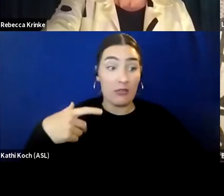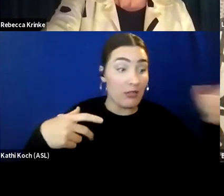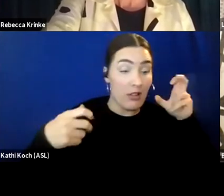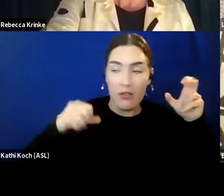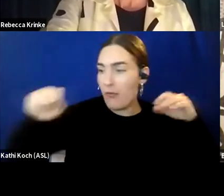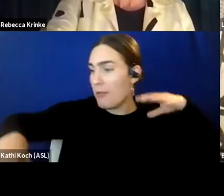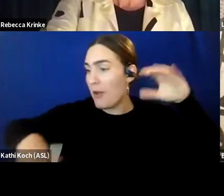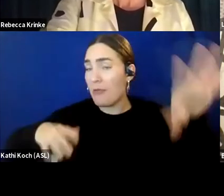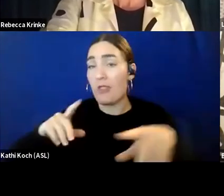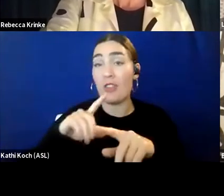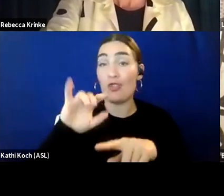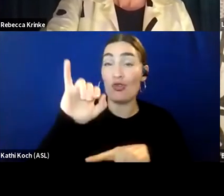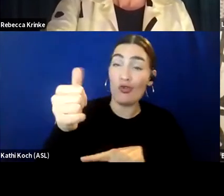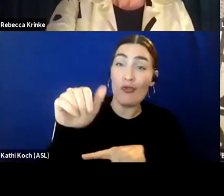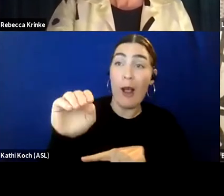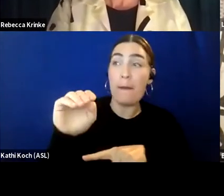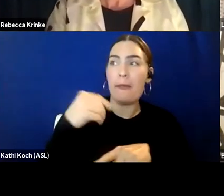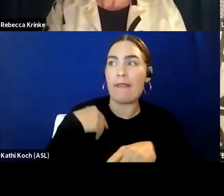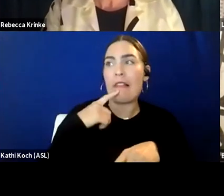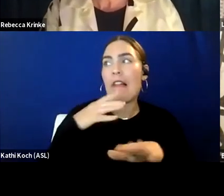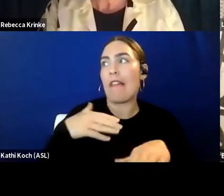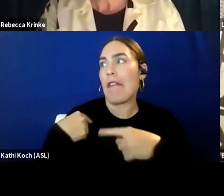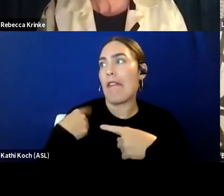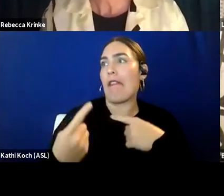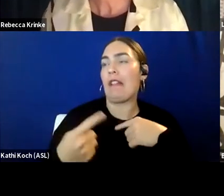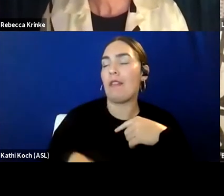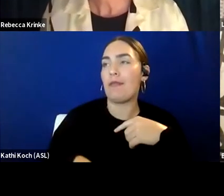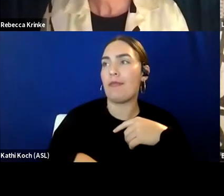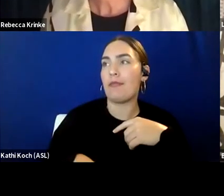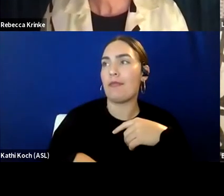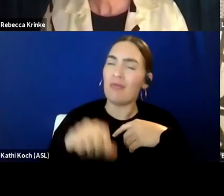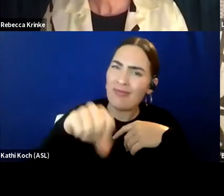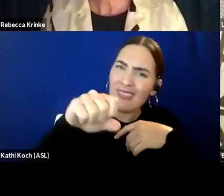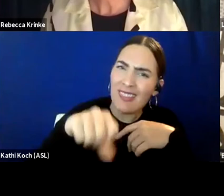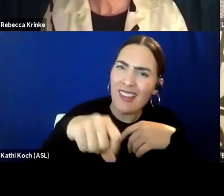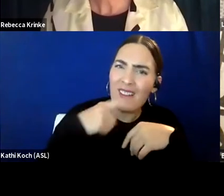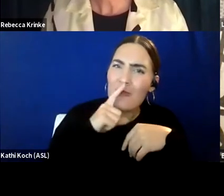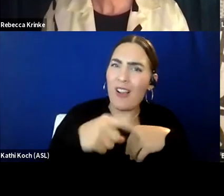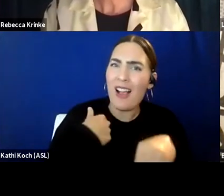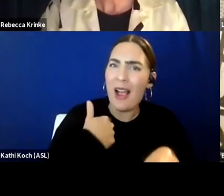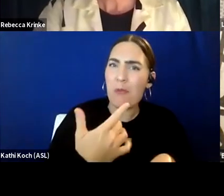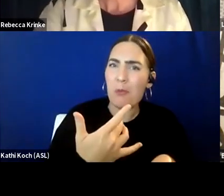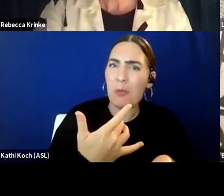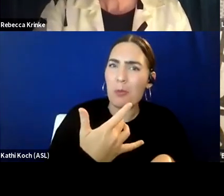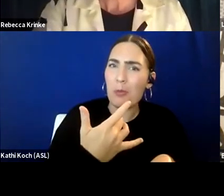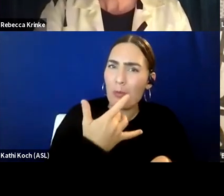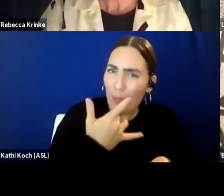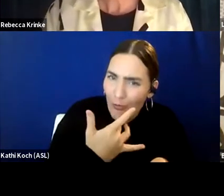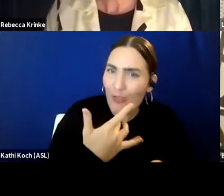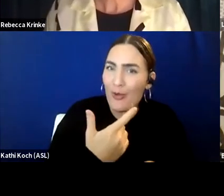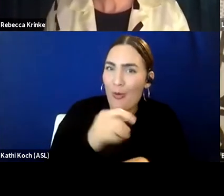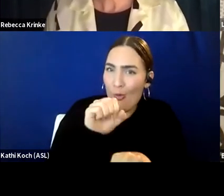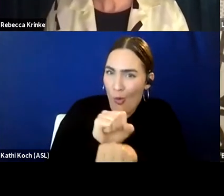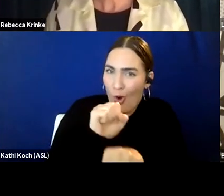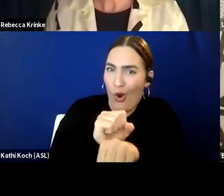done that in quite a while, but yeah, I prefer to work live